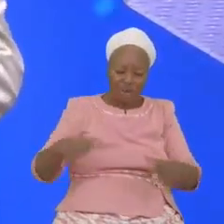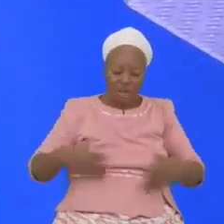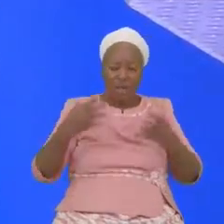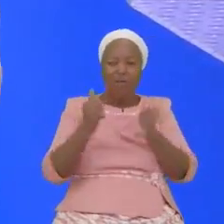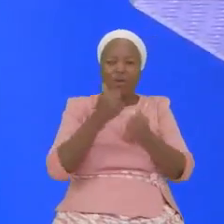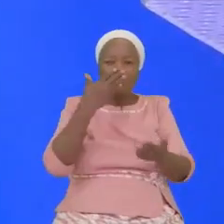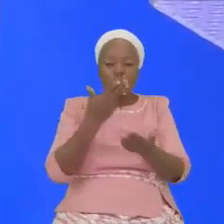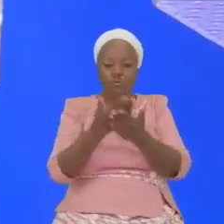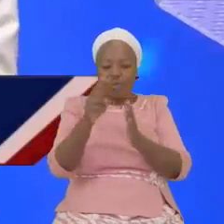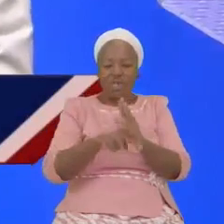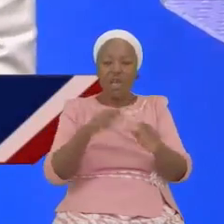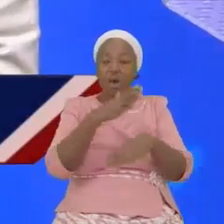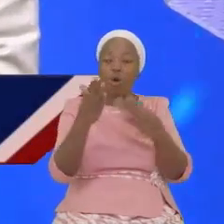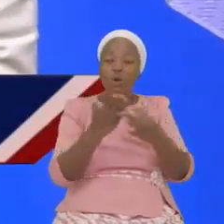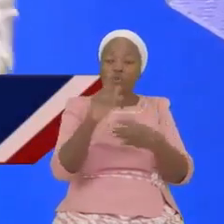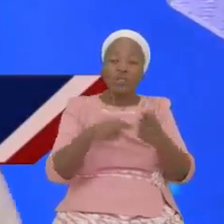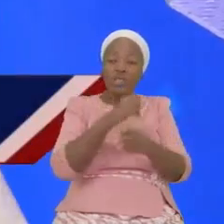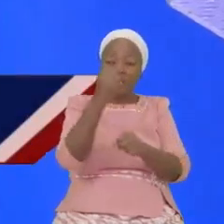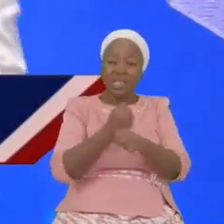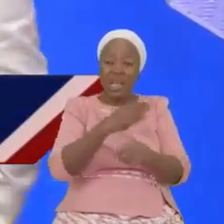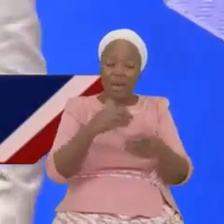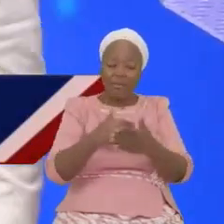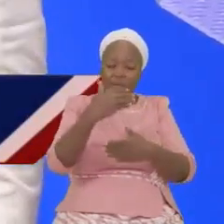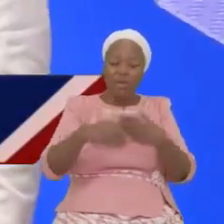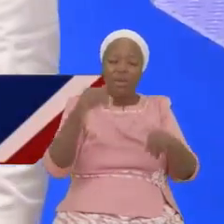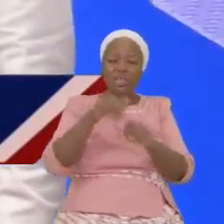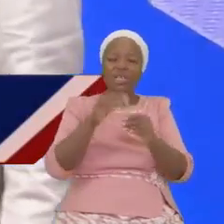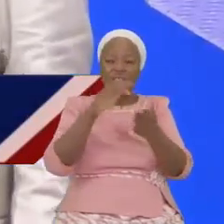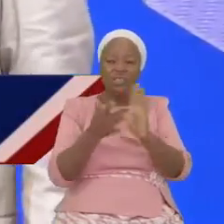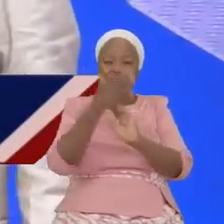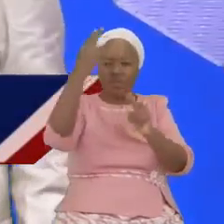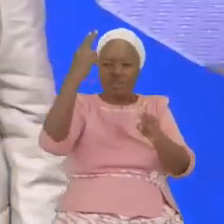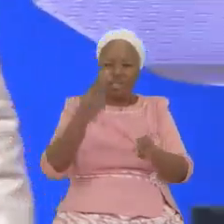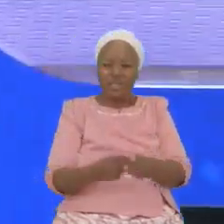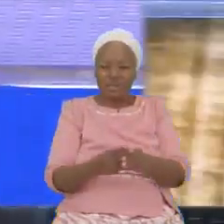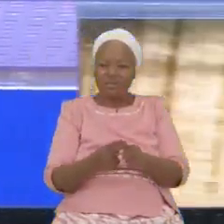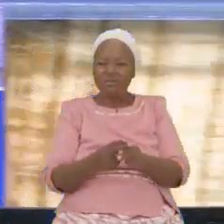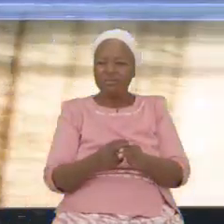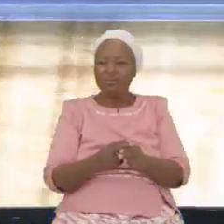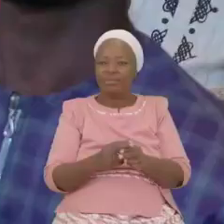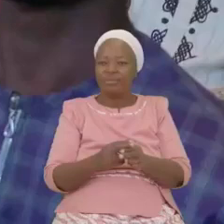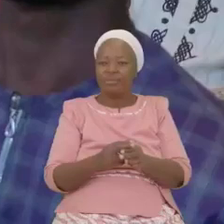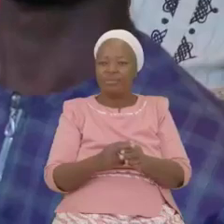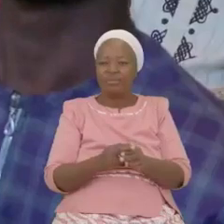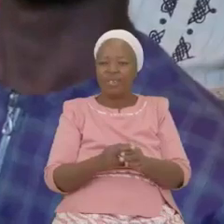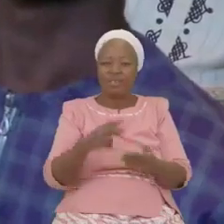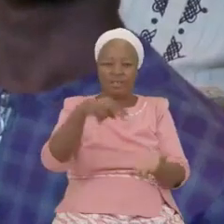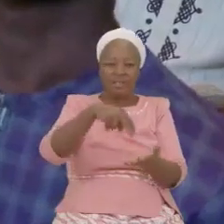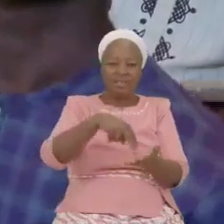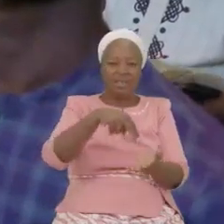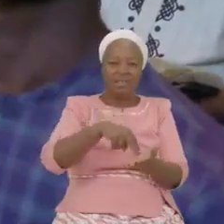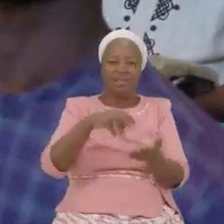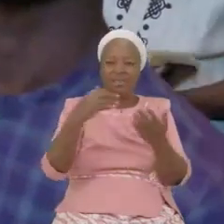goodness all through this year and beyond, in Jesus' name. Rise up